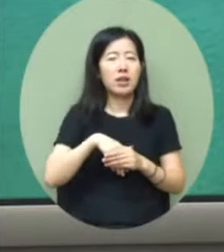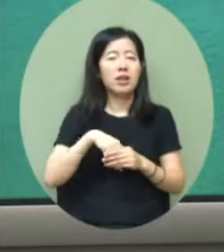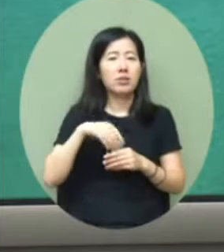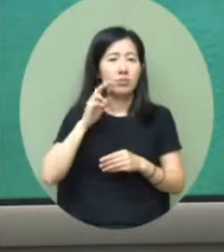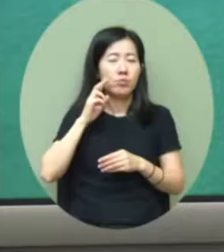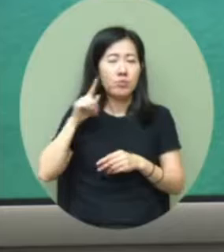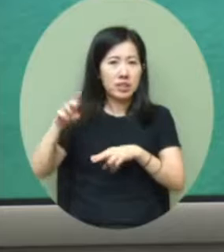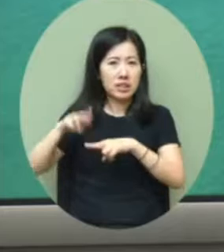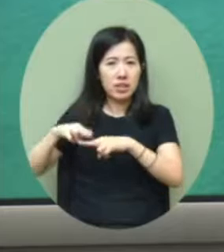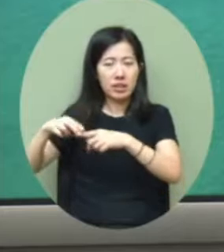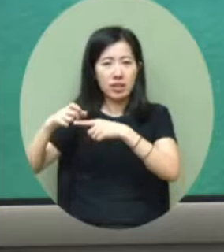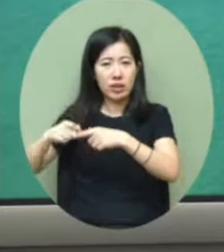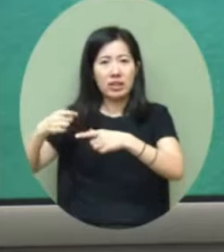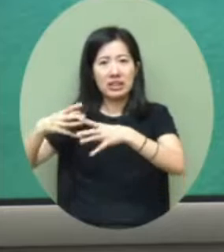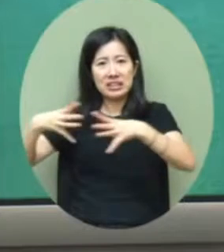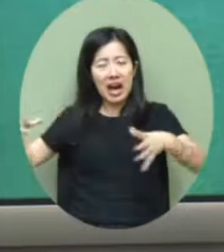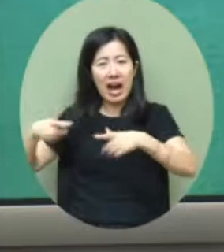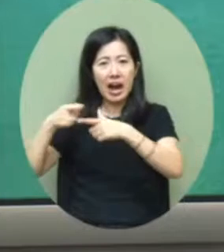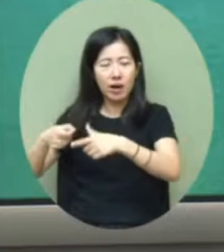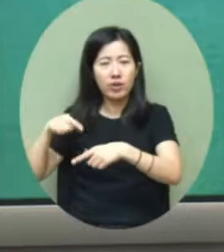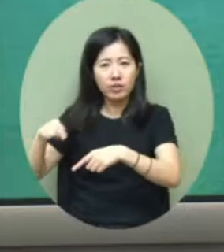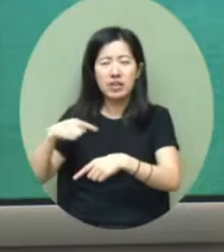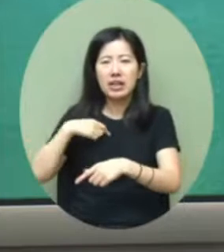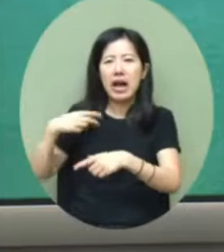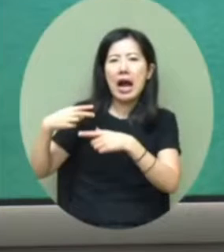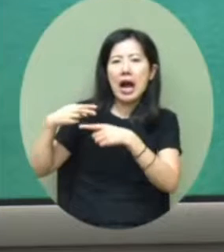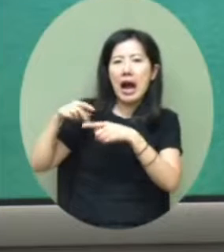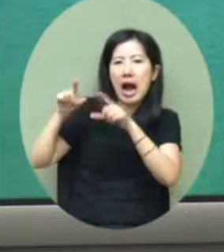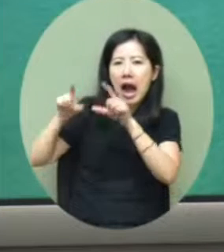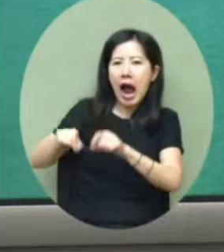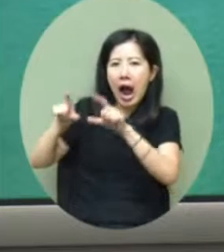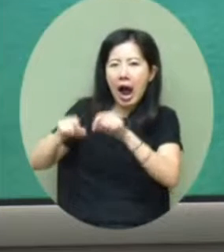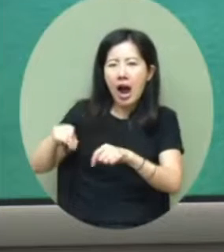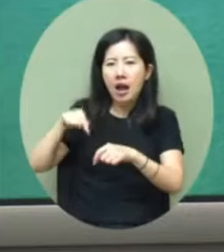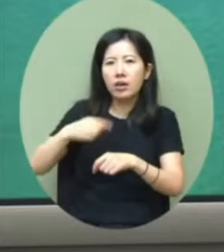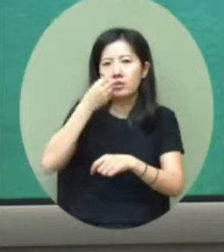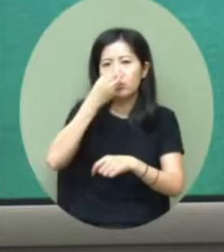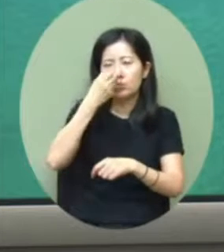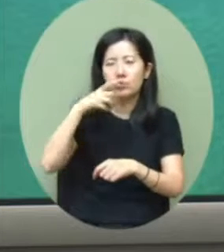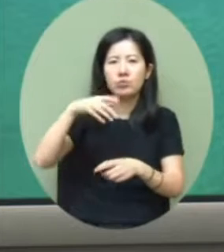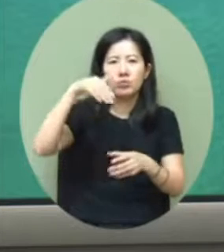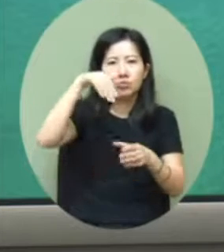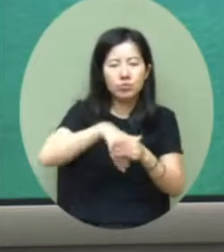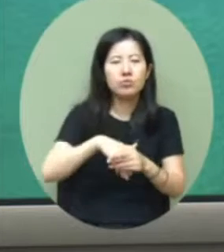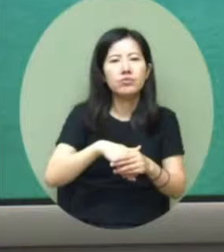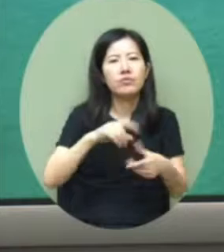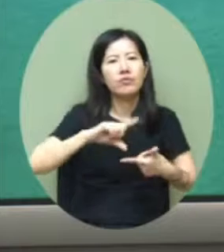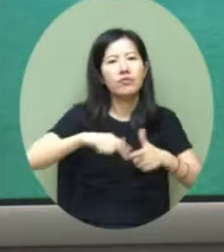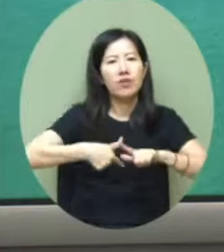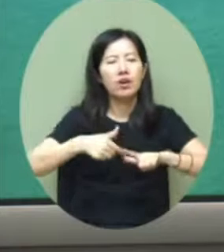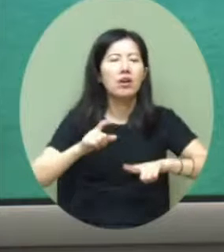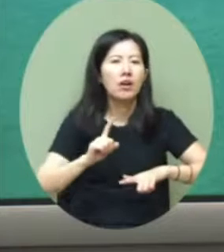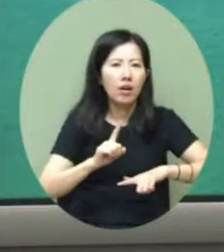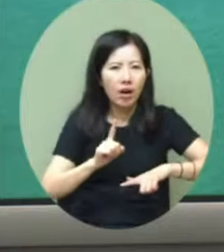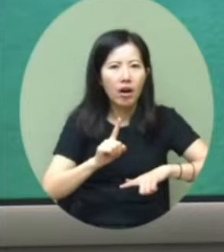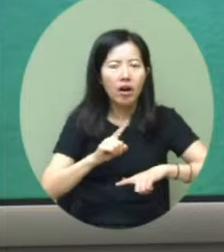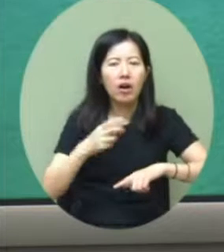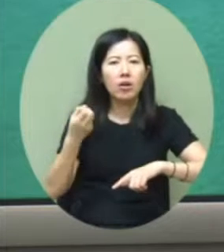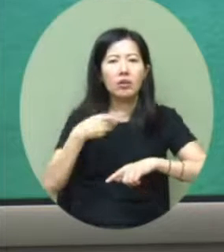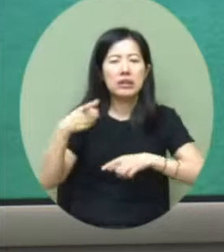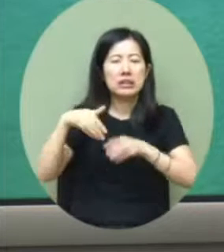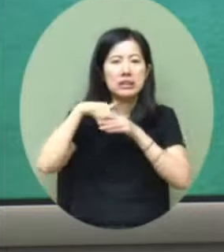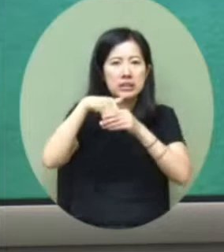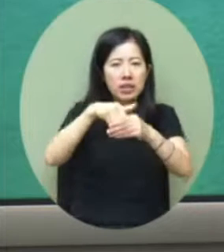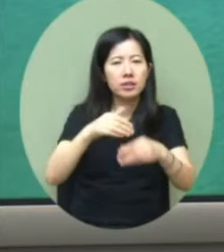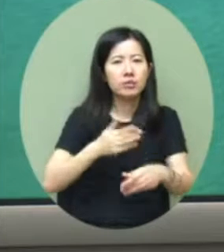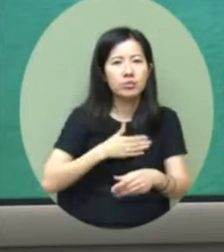publicity activities, trying to present different ways to invest in Hong